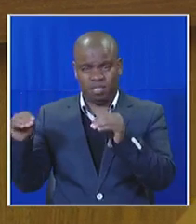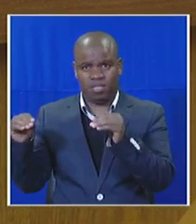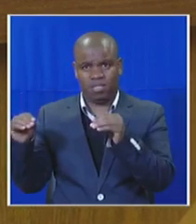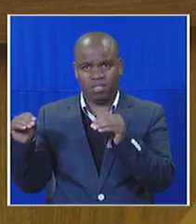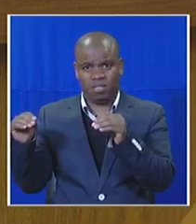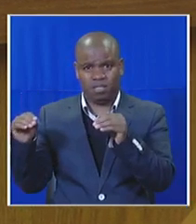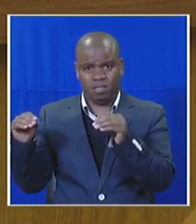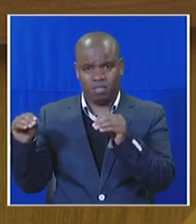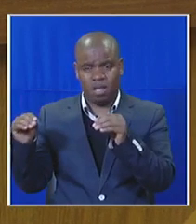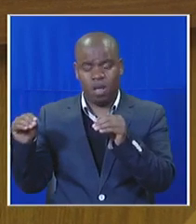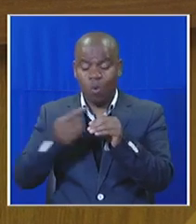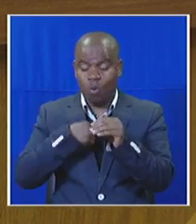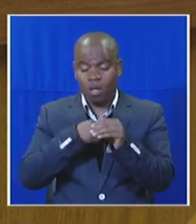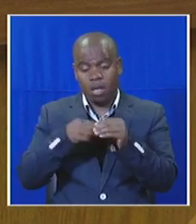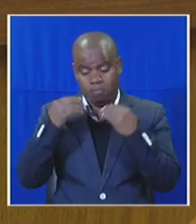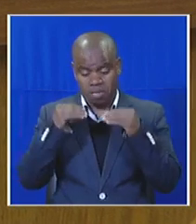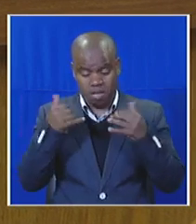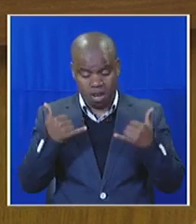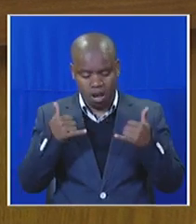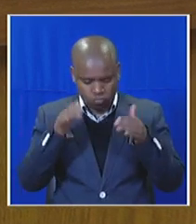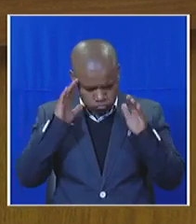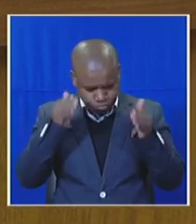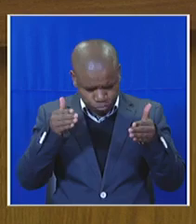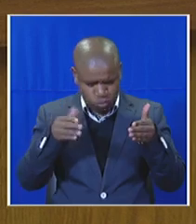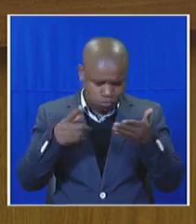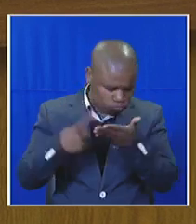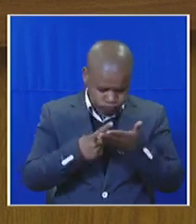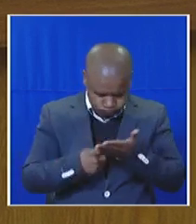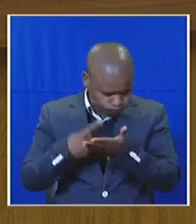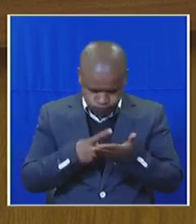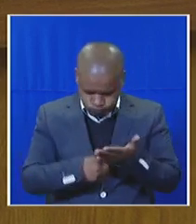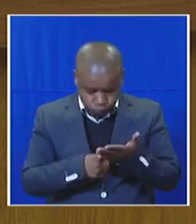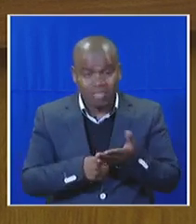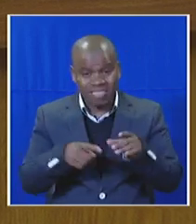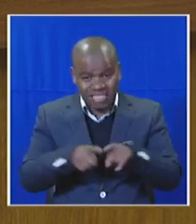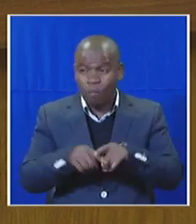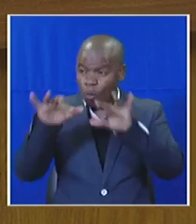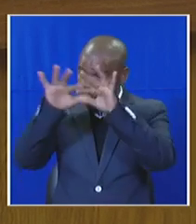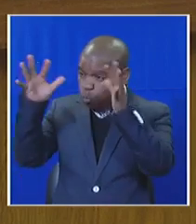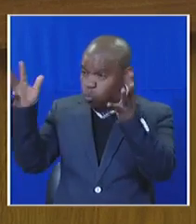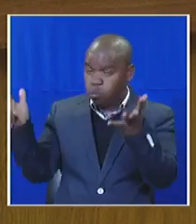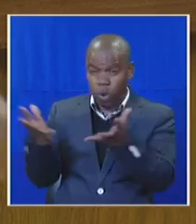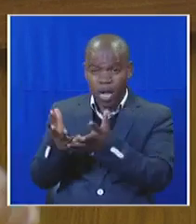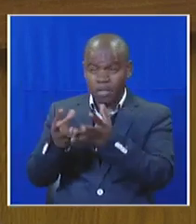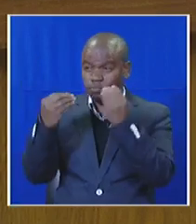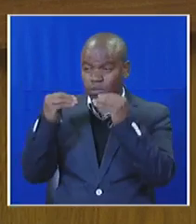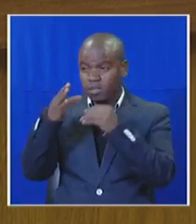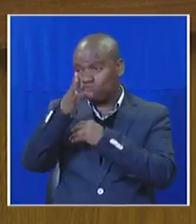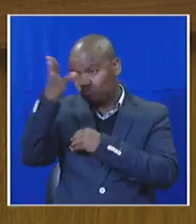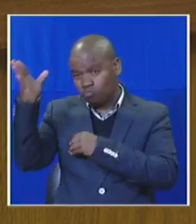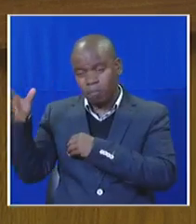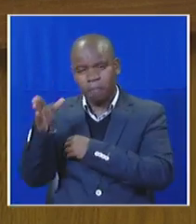issue that is being discussed globally. Even in the G20 where we were,